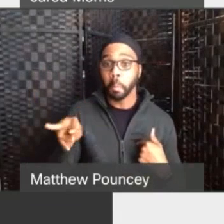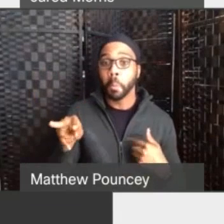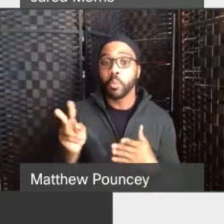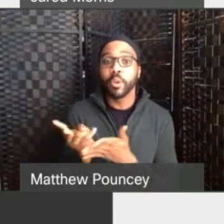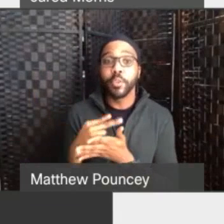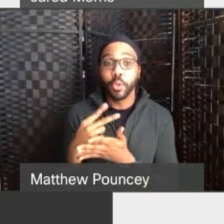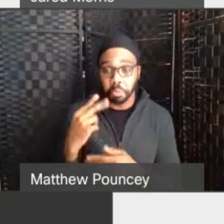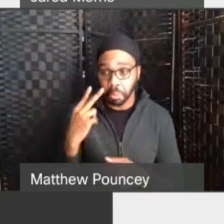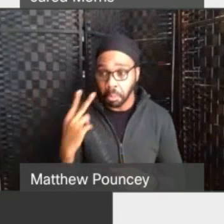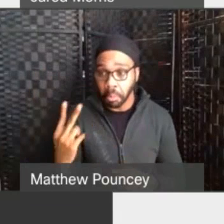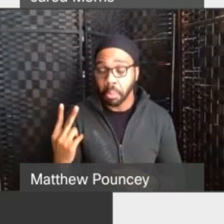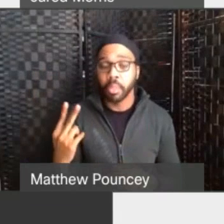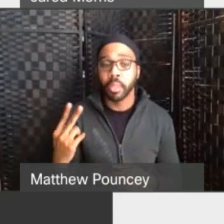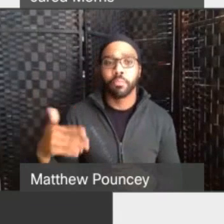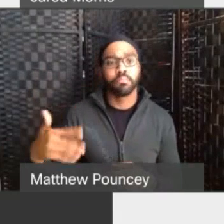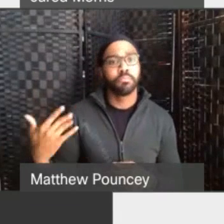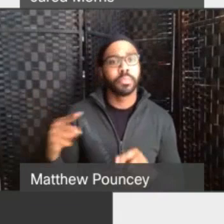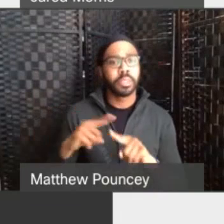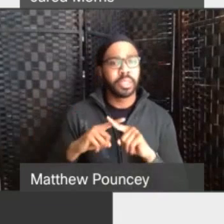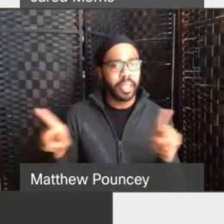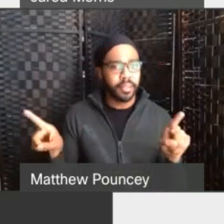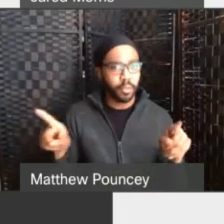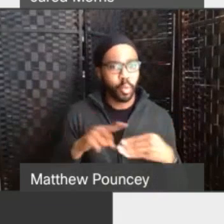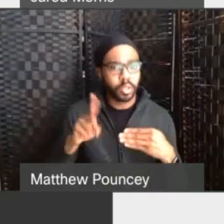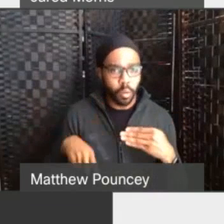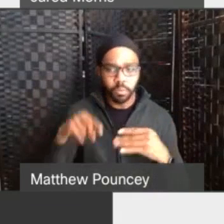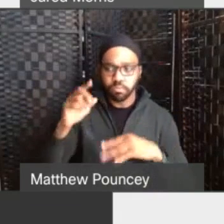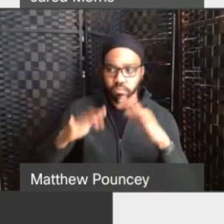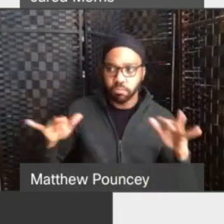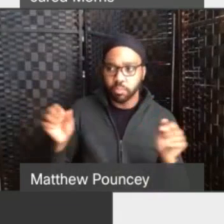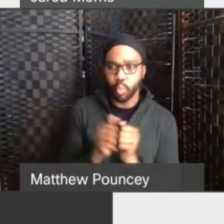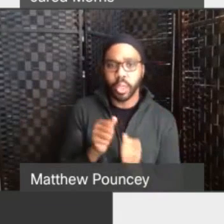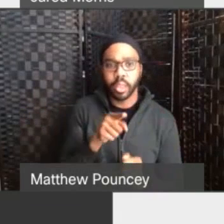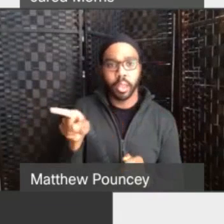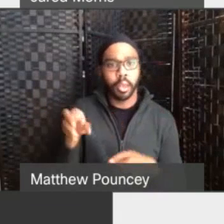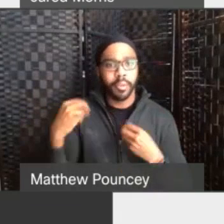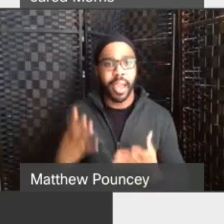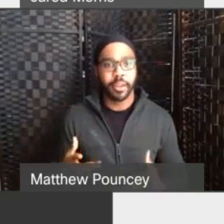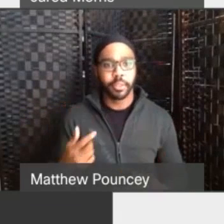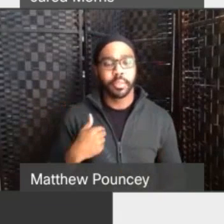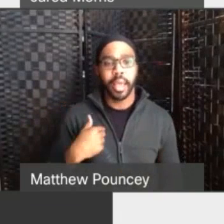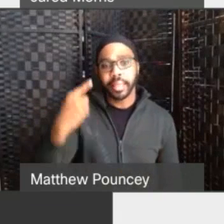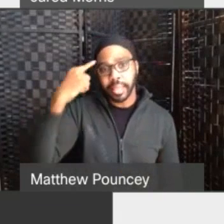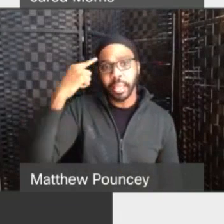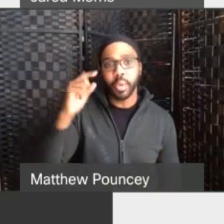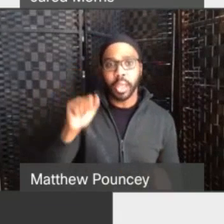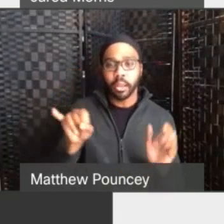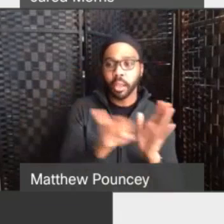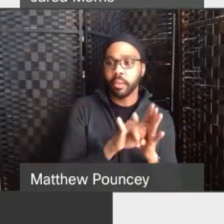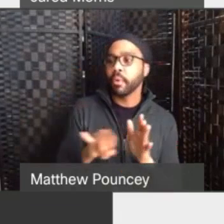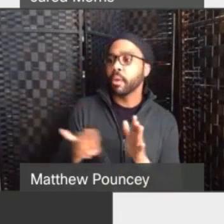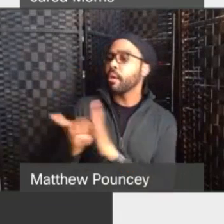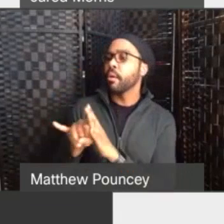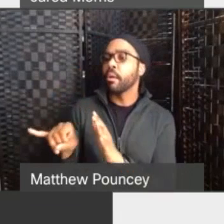see significantly different outcomes by providers. And I think that as we can identify some providers